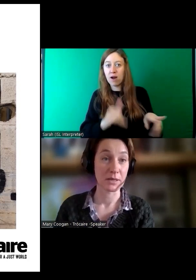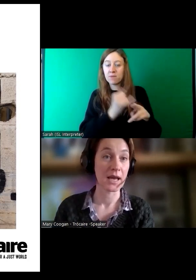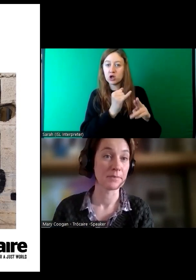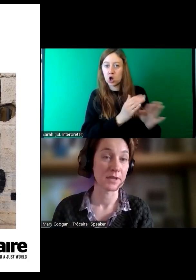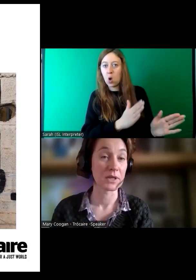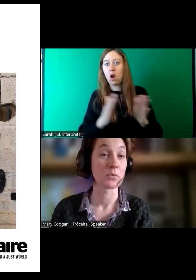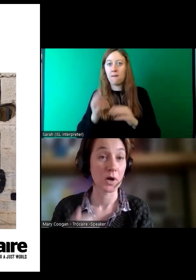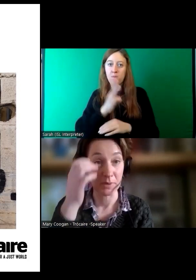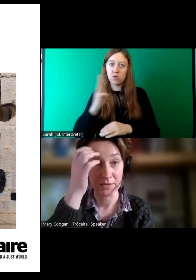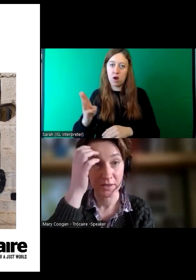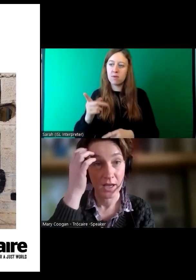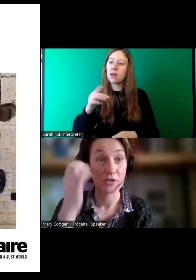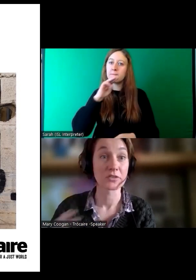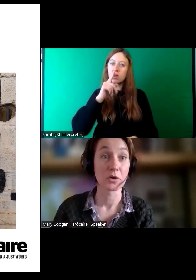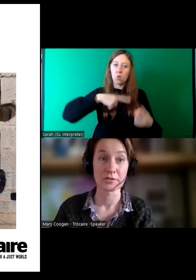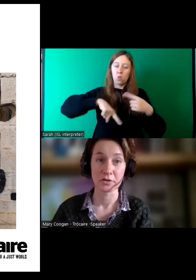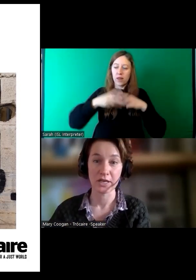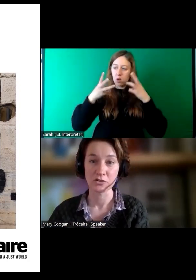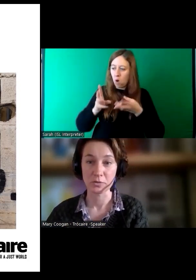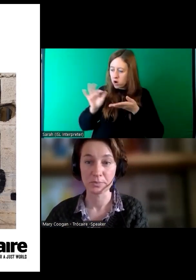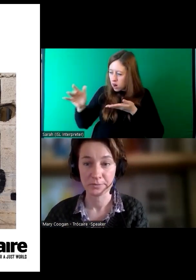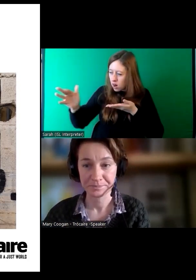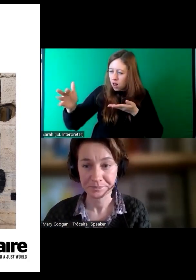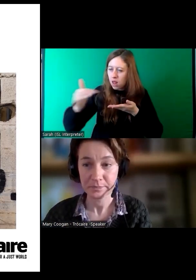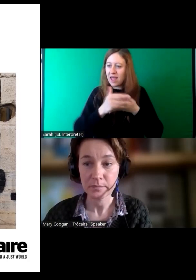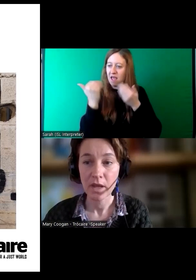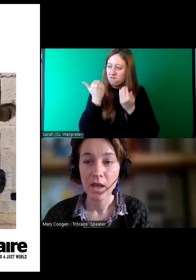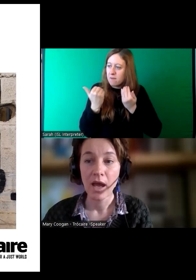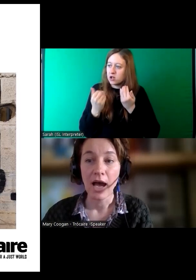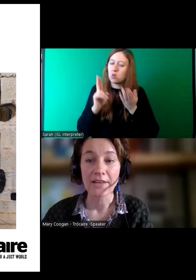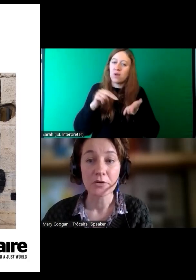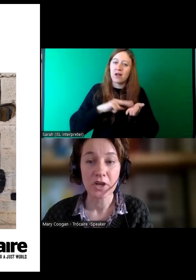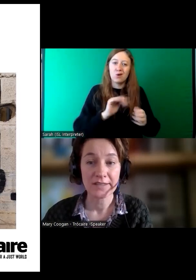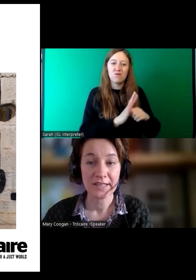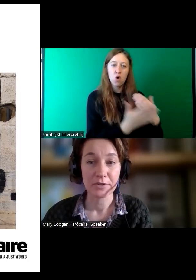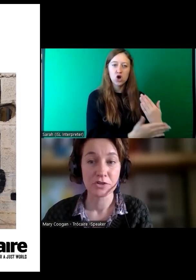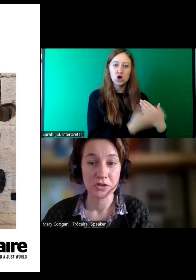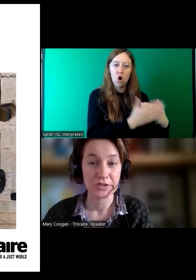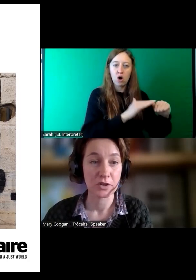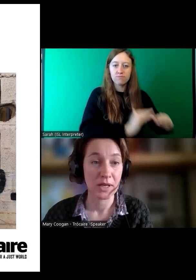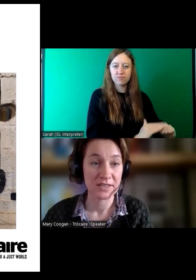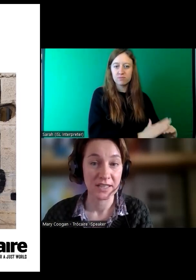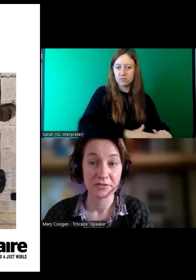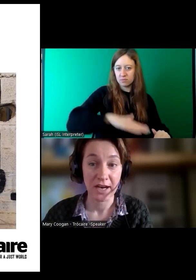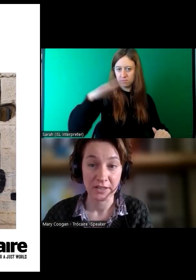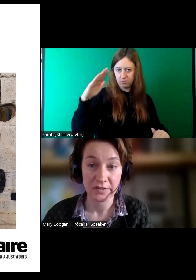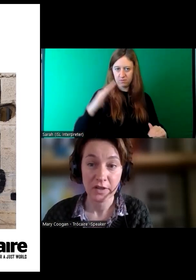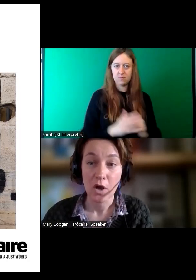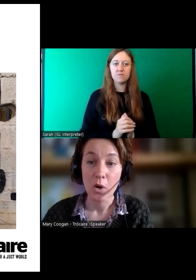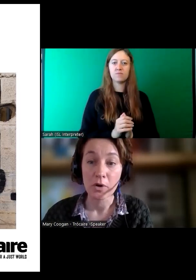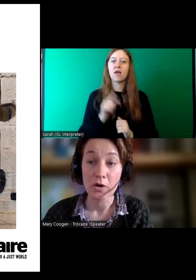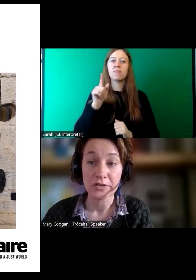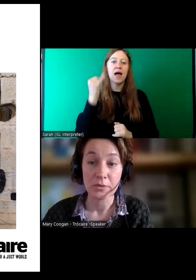that can be that we can work with across all of those age groups. And those concepts of justice, equality, and